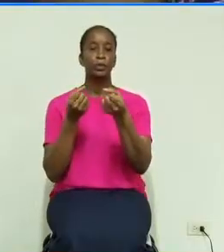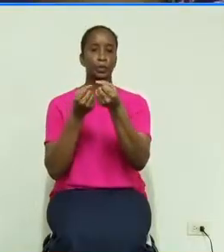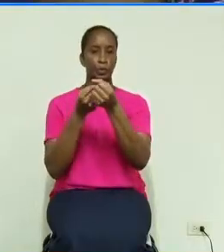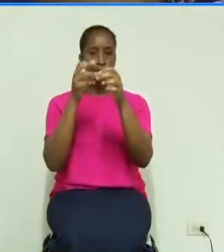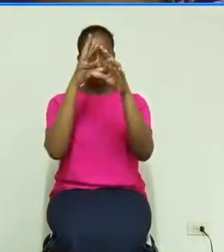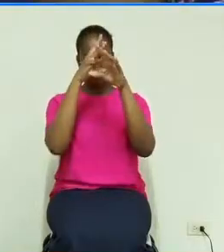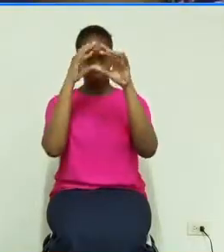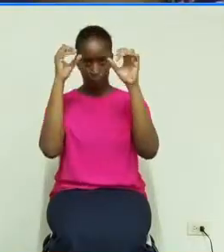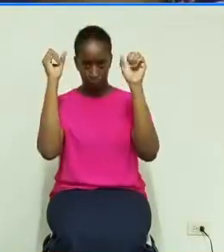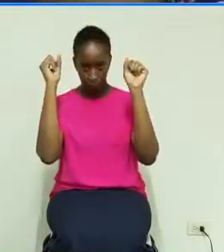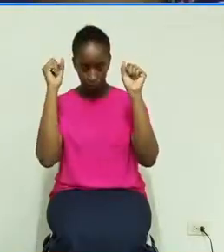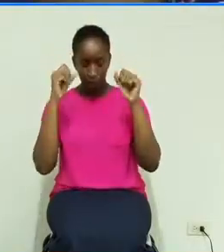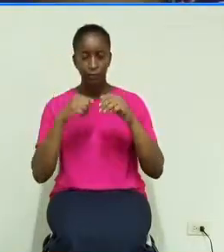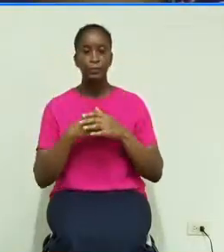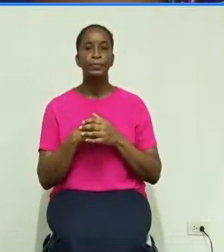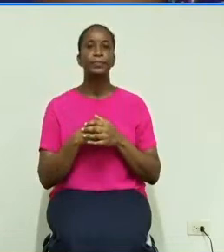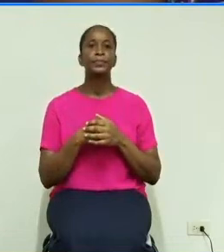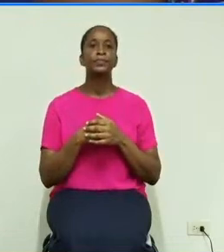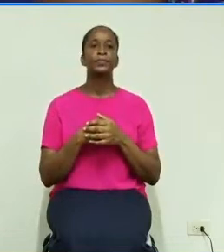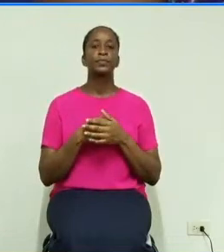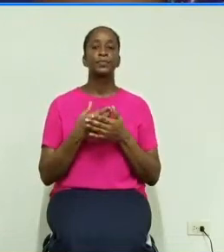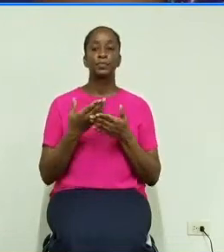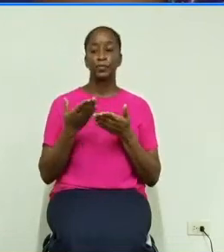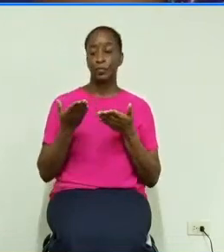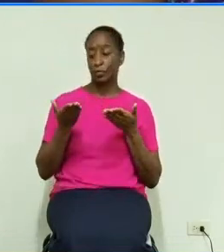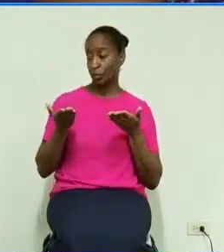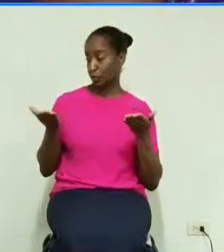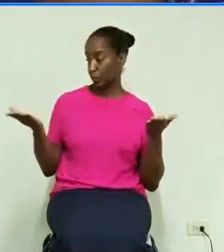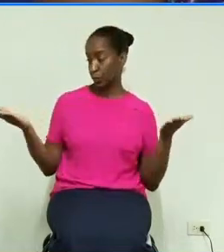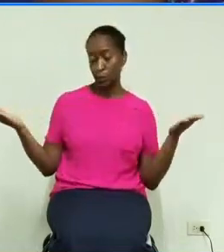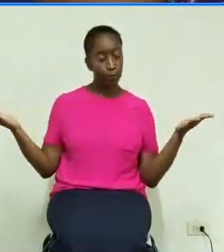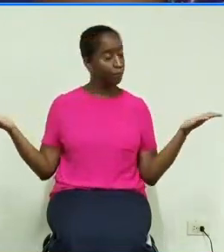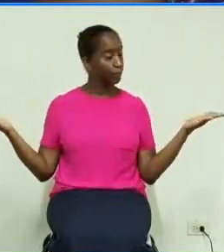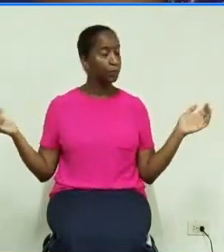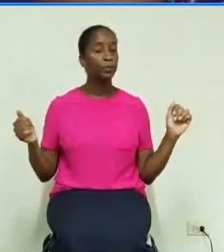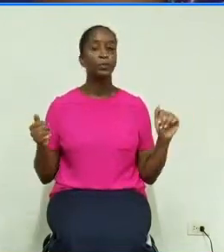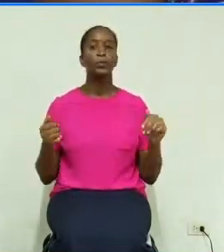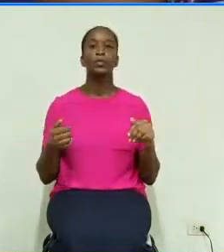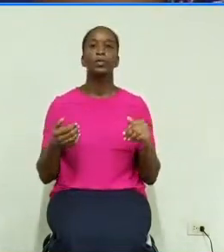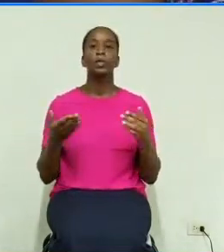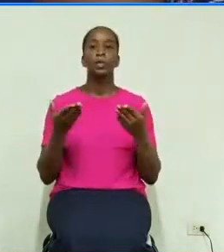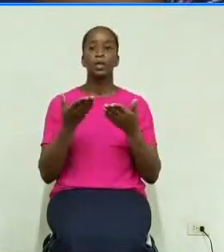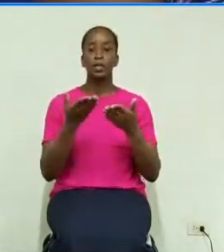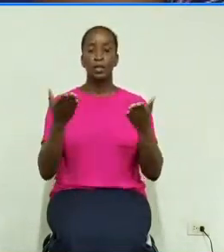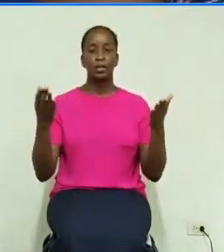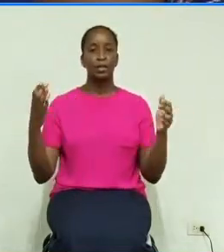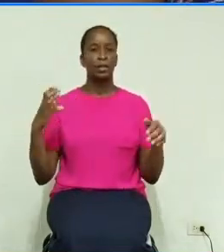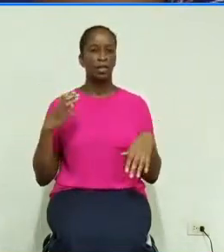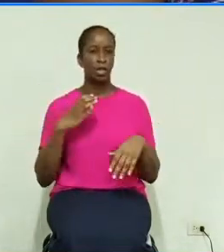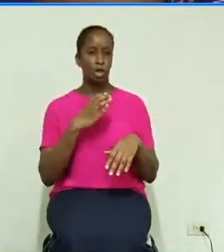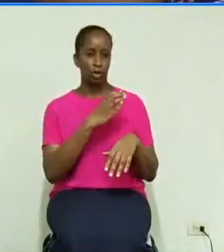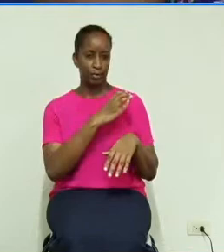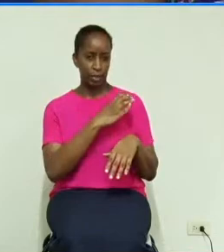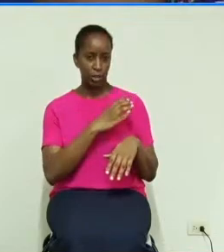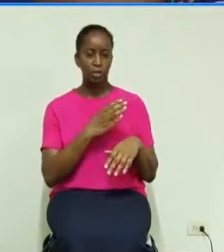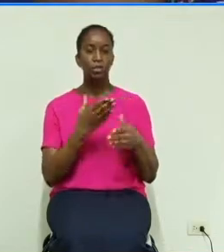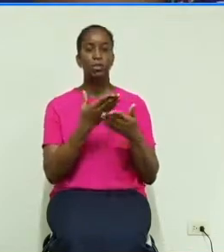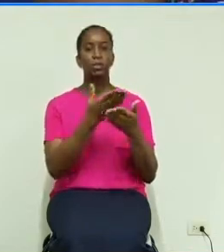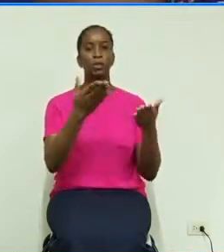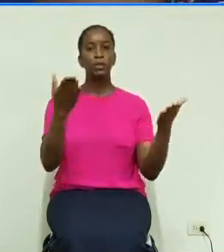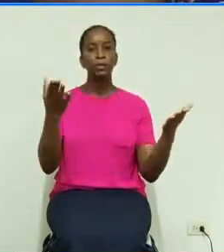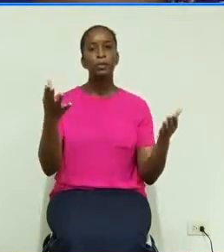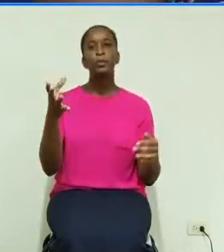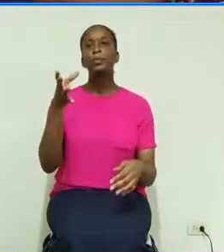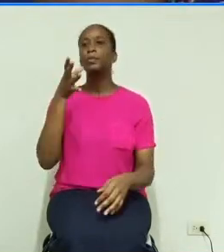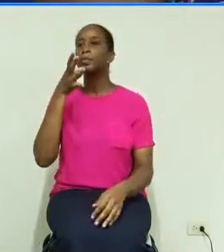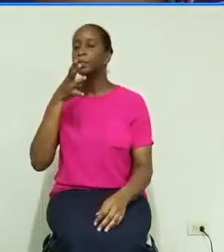for this evening, fellow panelists, members of the Commission of the Parliamentary Reform, ladies and gentlemen, and of course